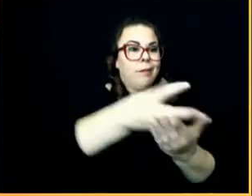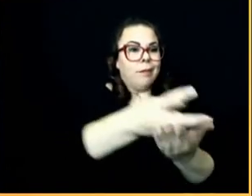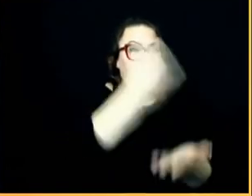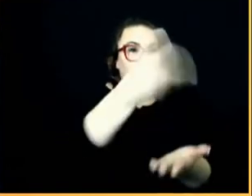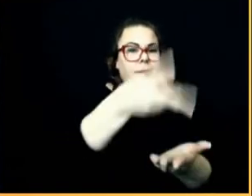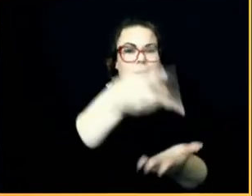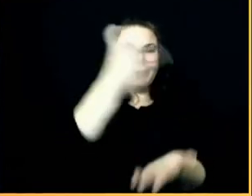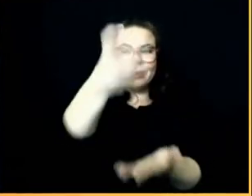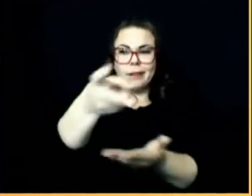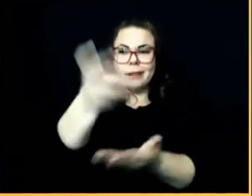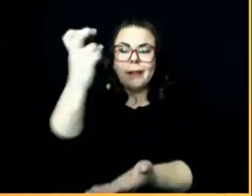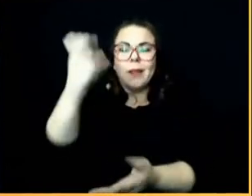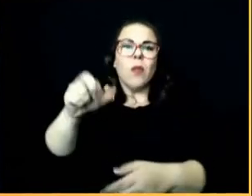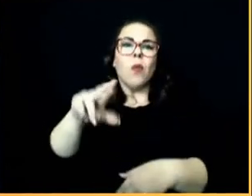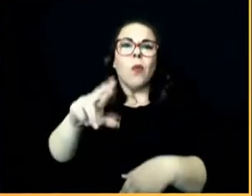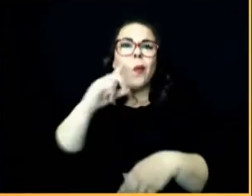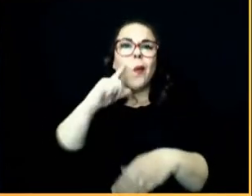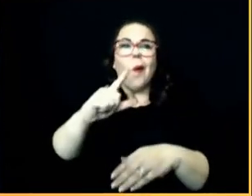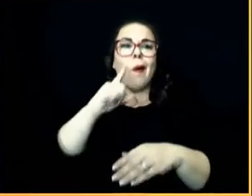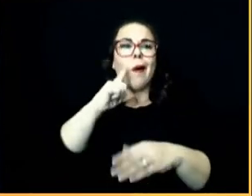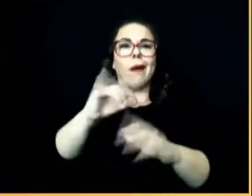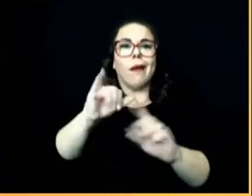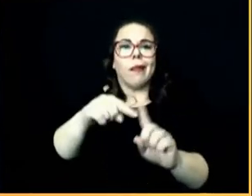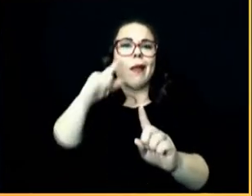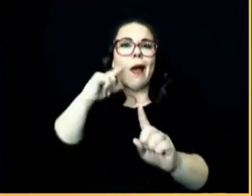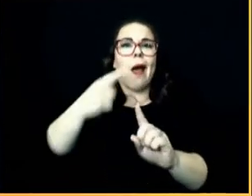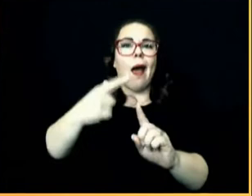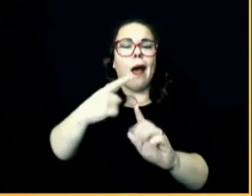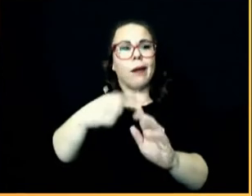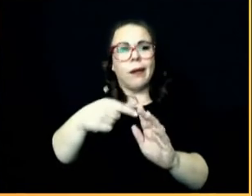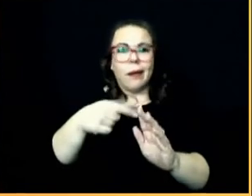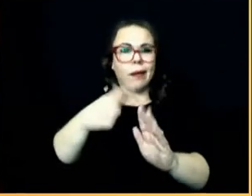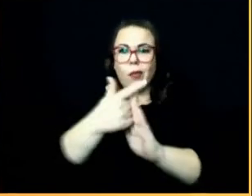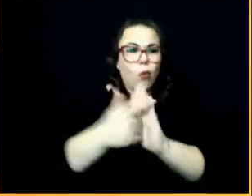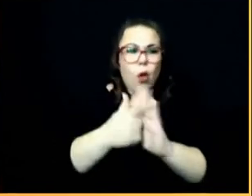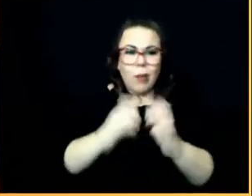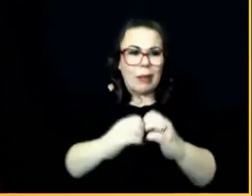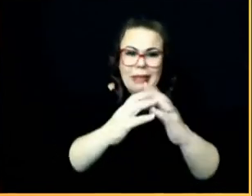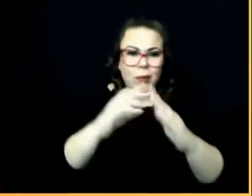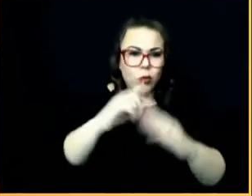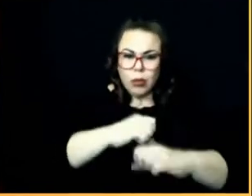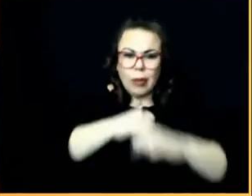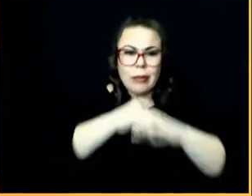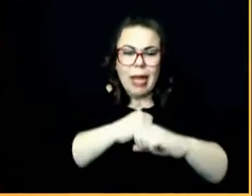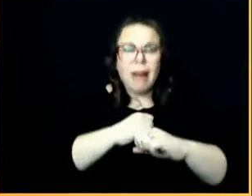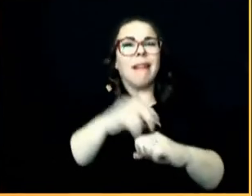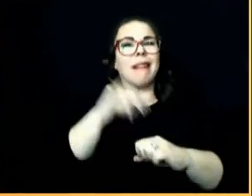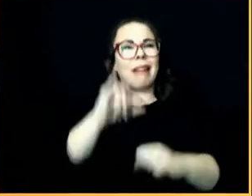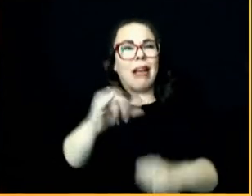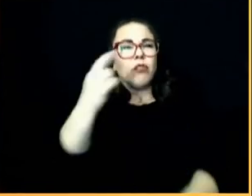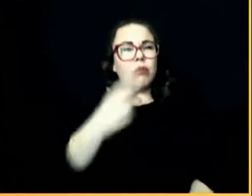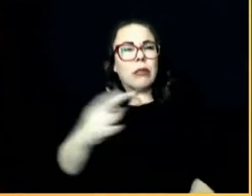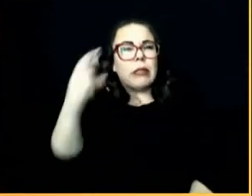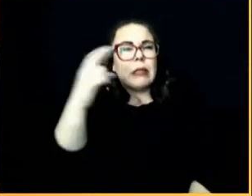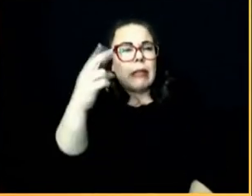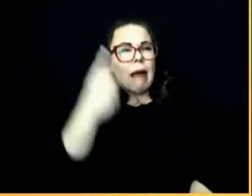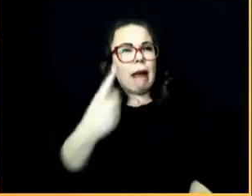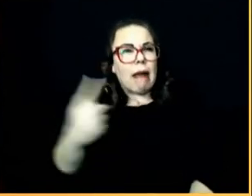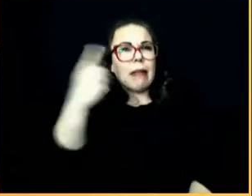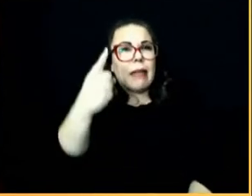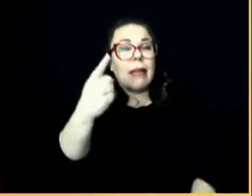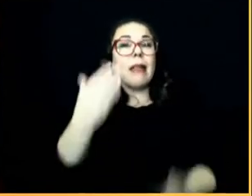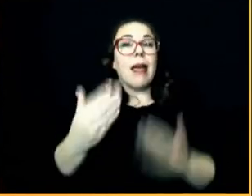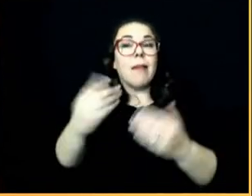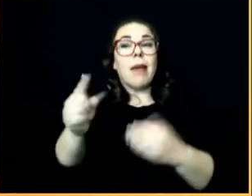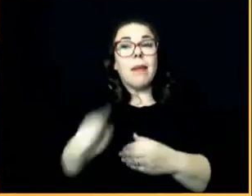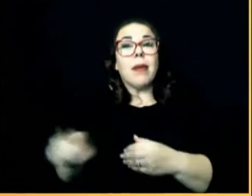realize the importance of getting trans people in public office. And that's why I think you sometimes see red states, you know, showing up